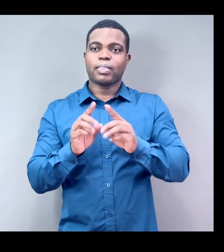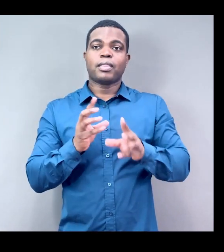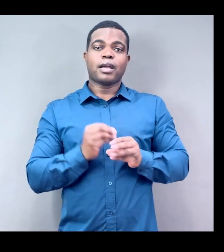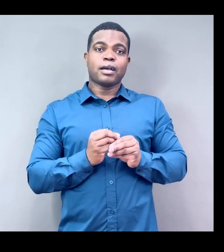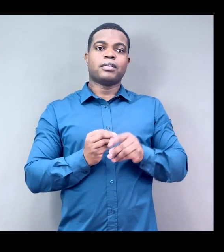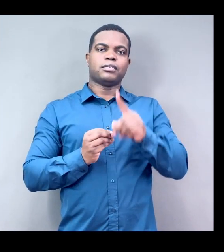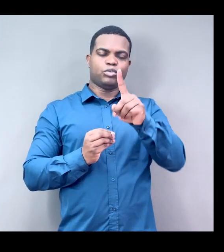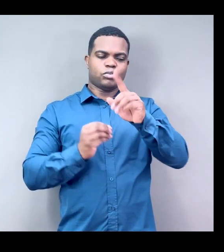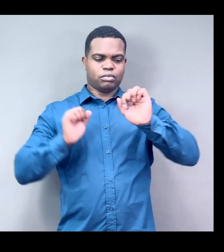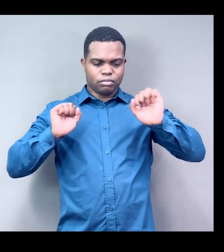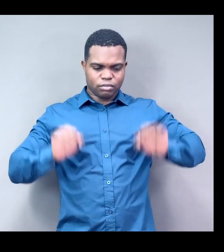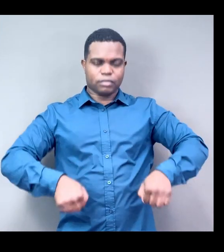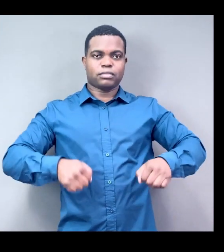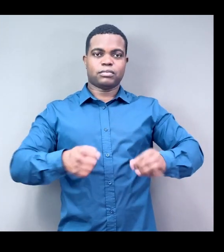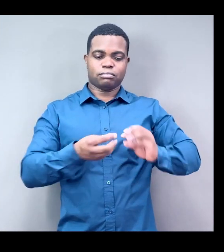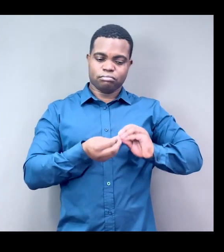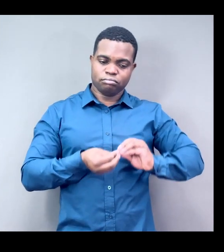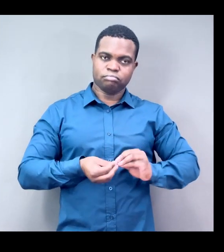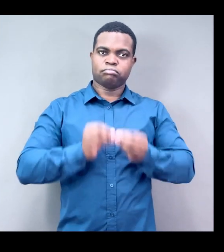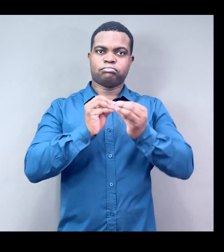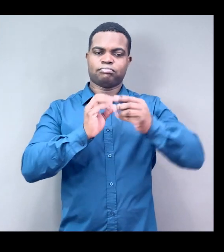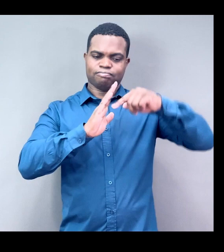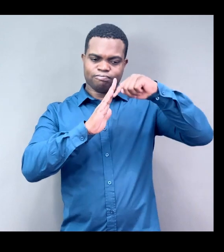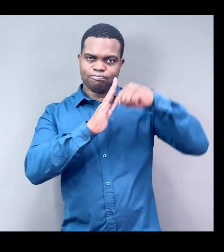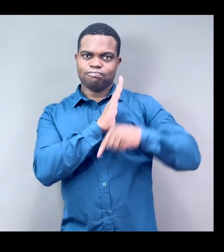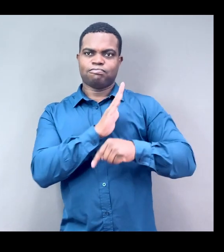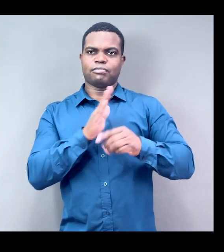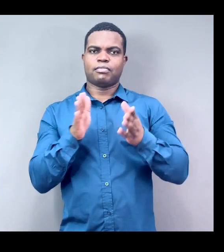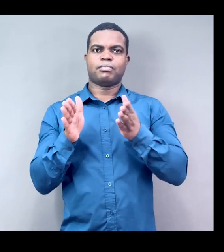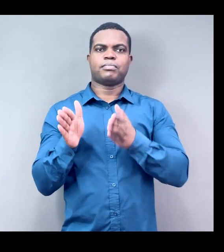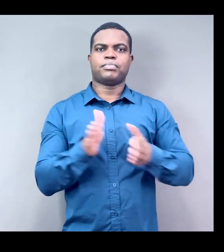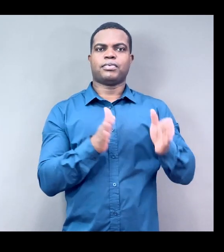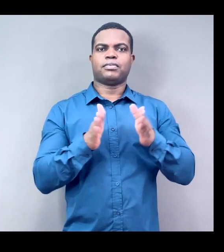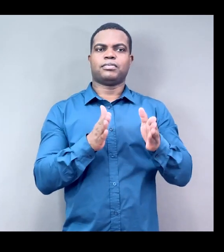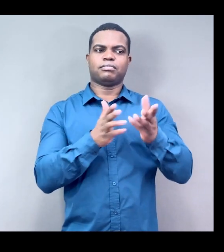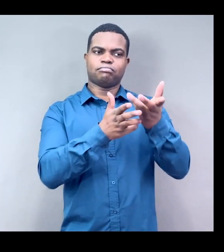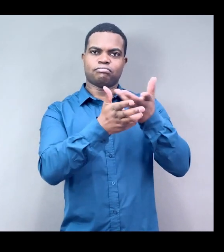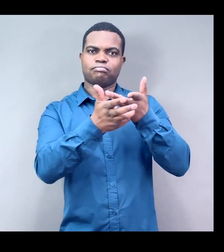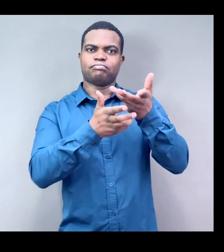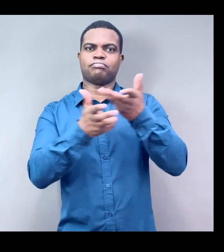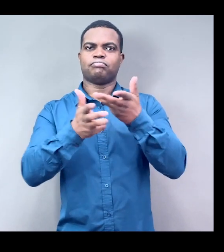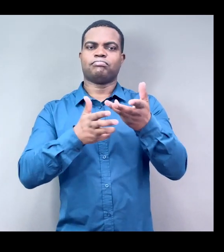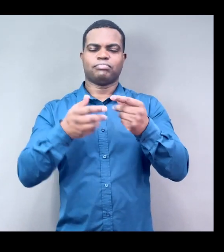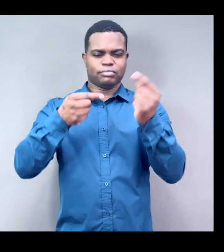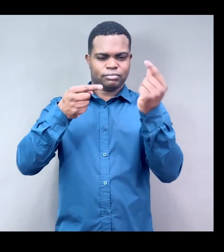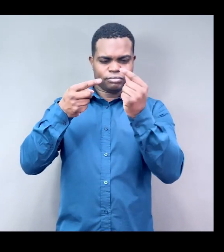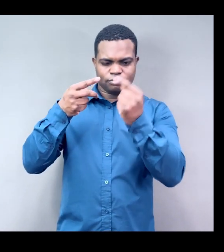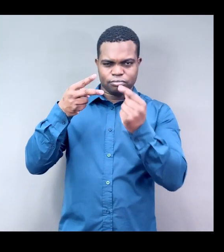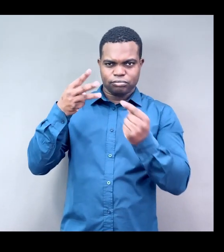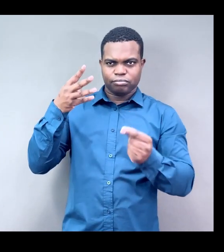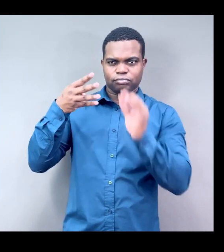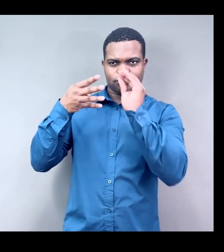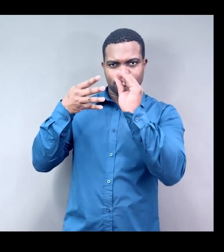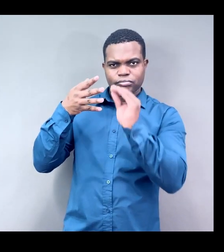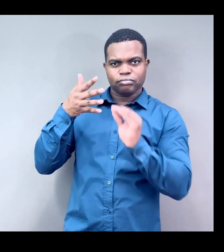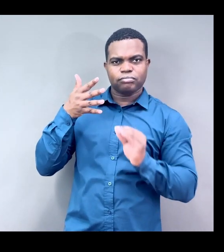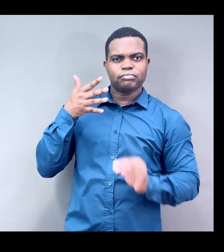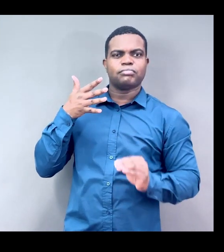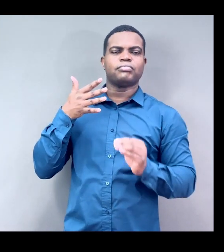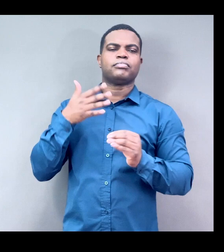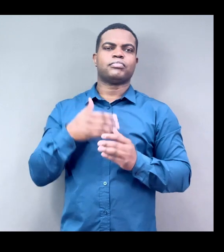as develop comprehensive engagement plans that outline activities and